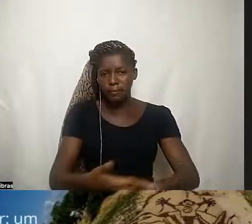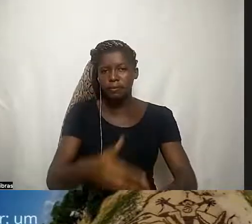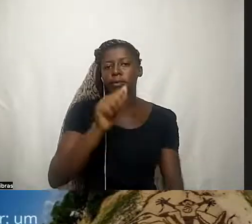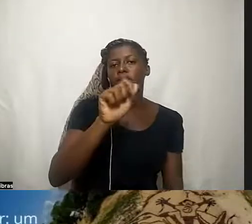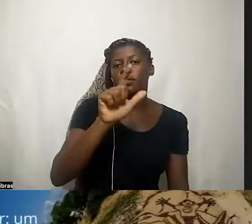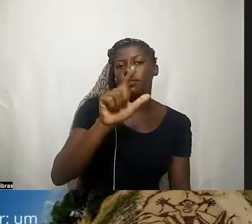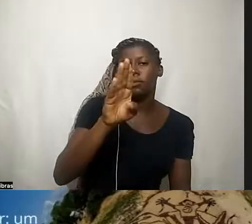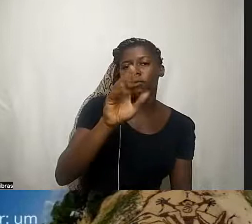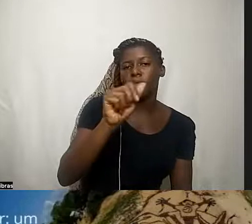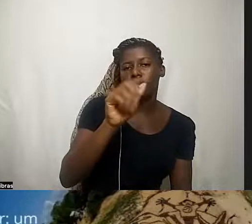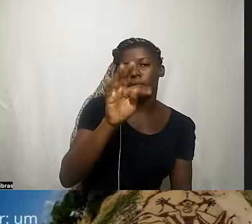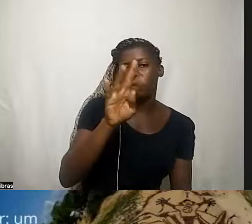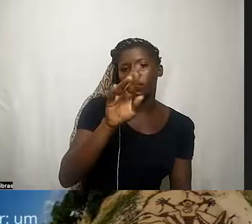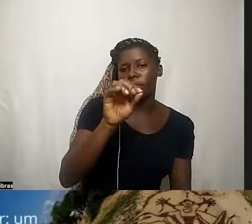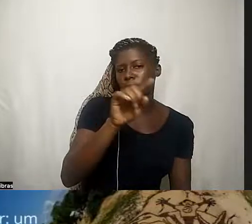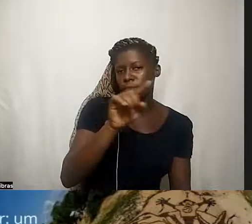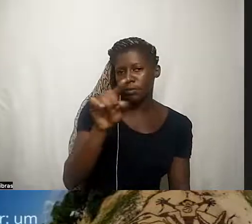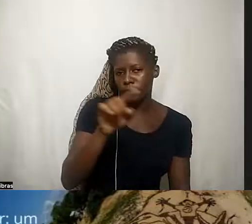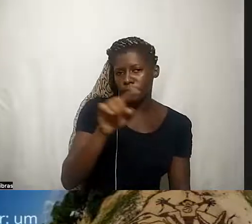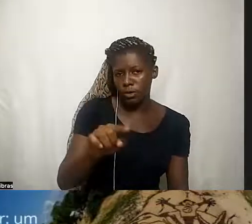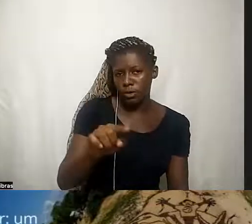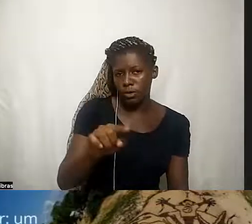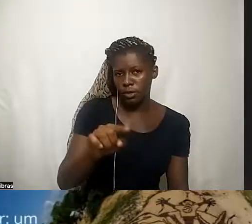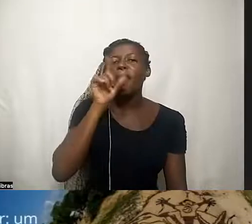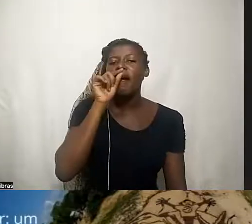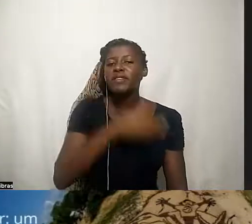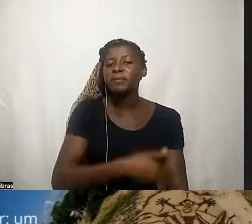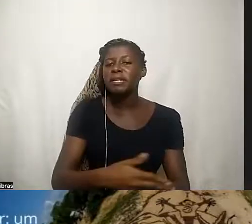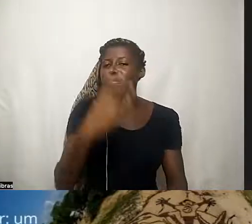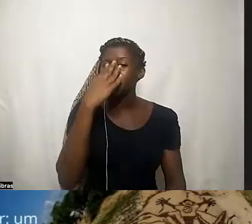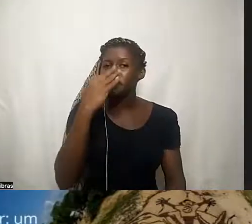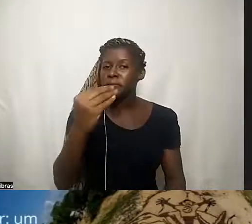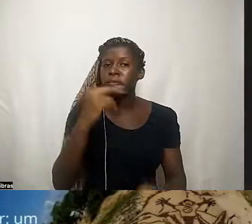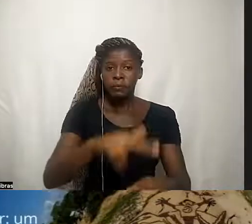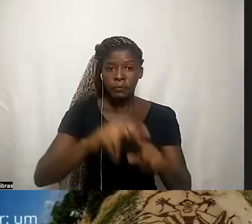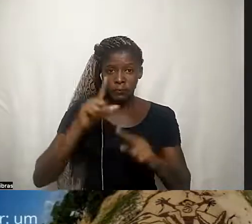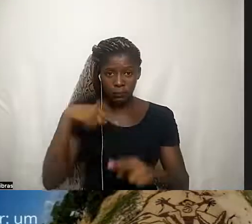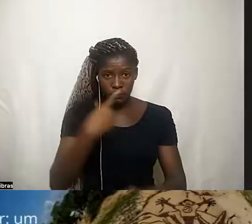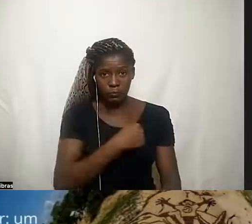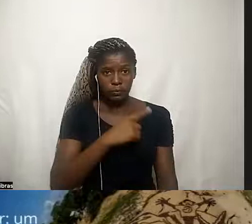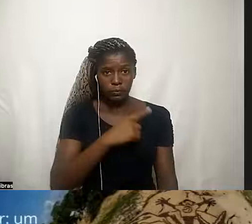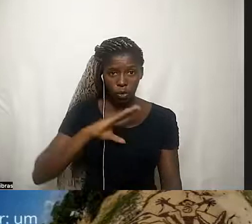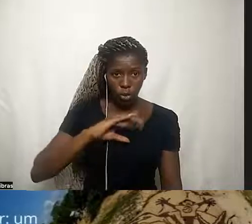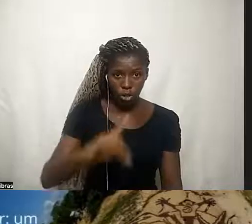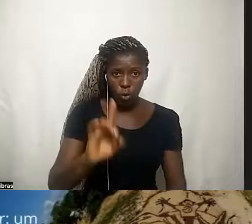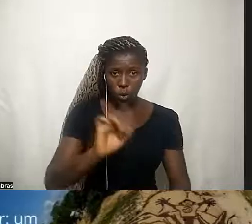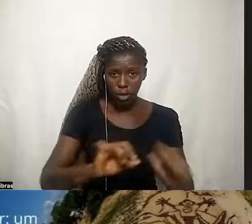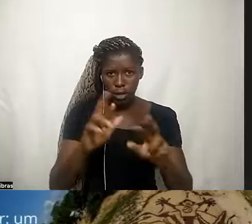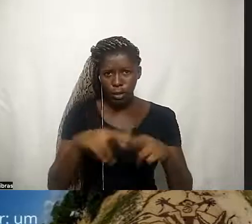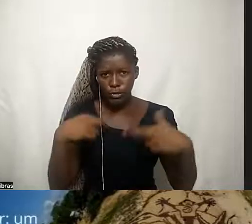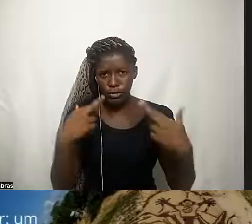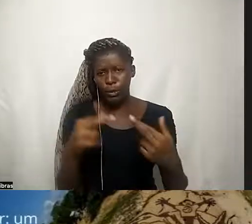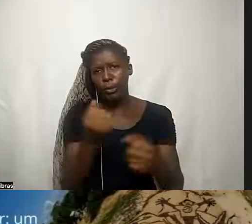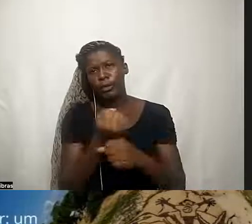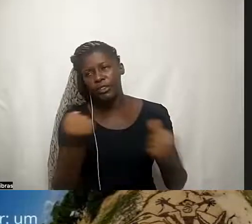project, because in their action plan, everyone participates to coordinate the